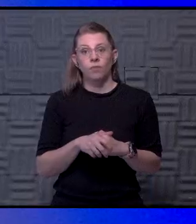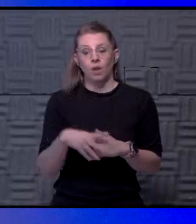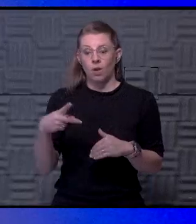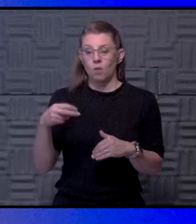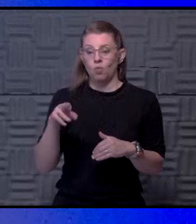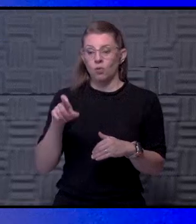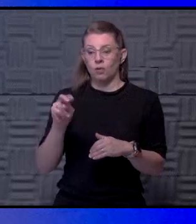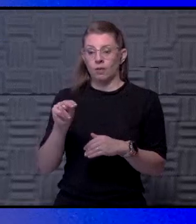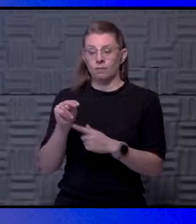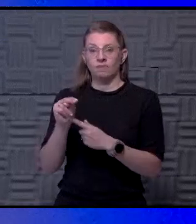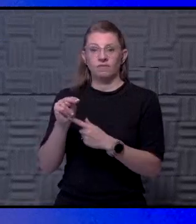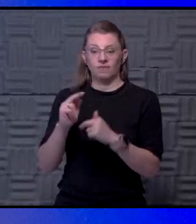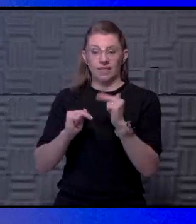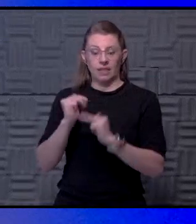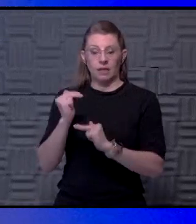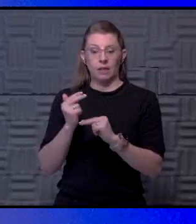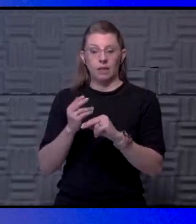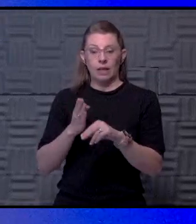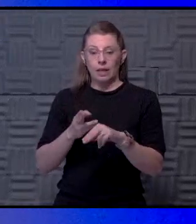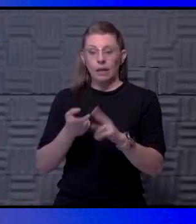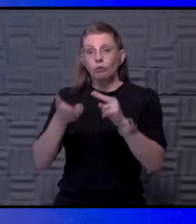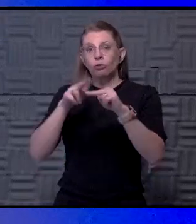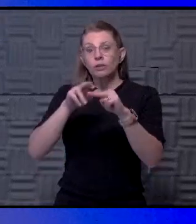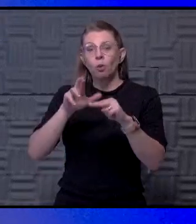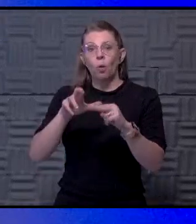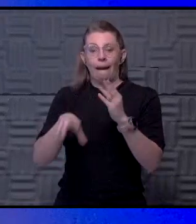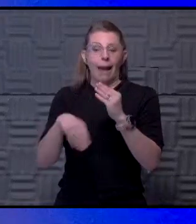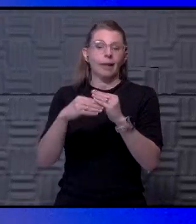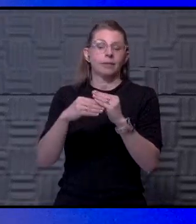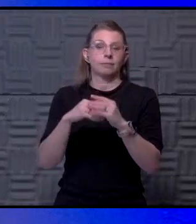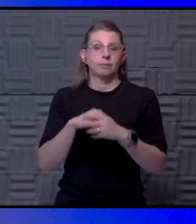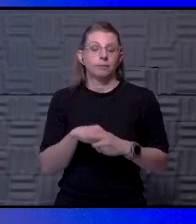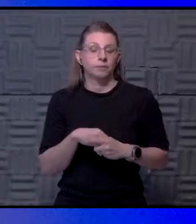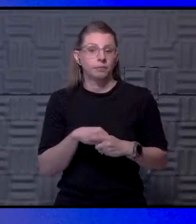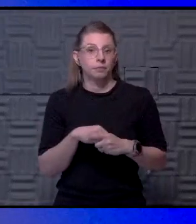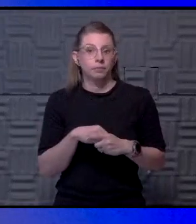facility increase or add to our armamentarium